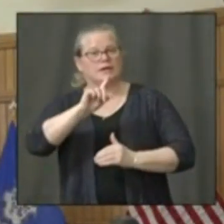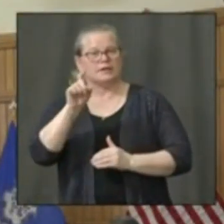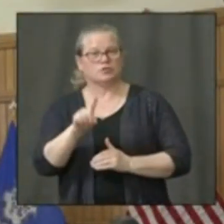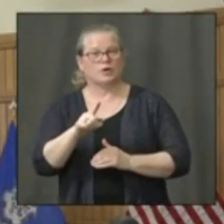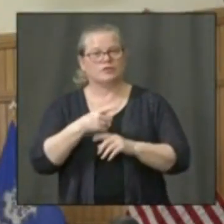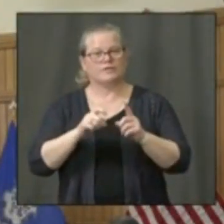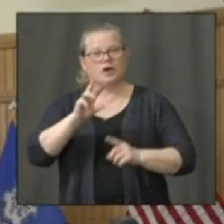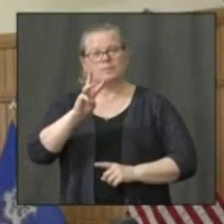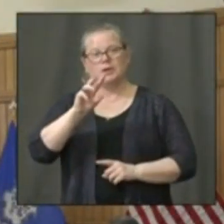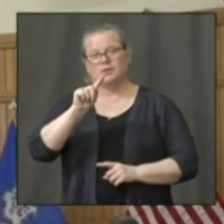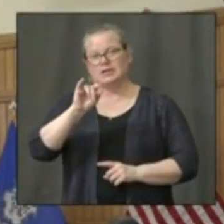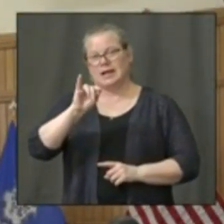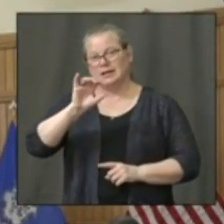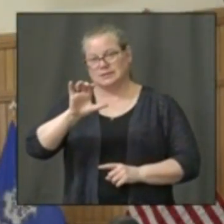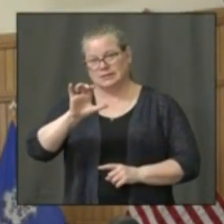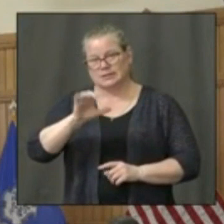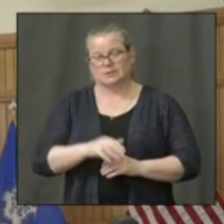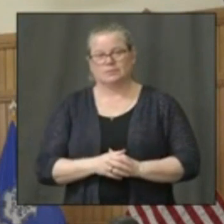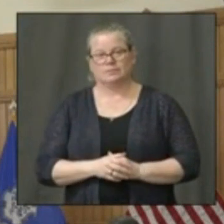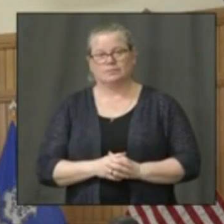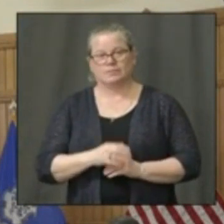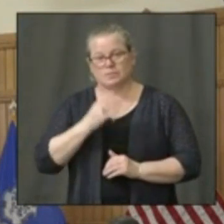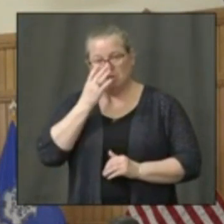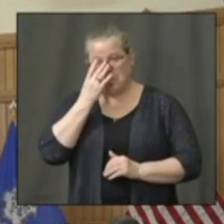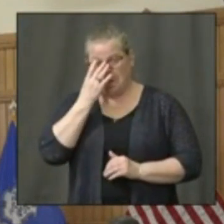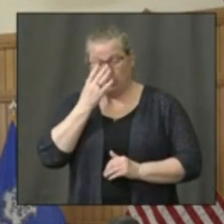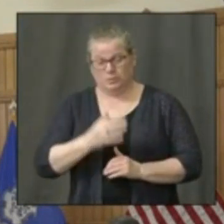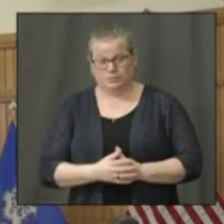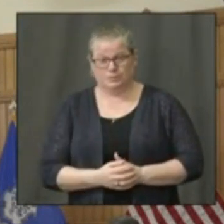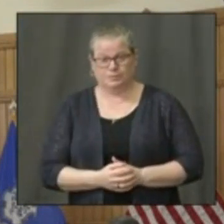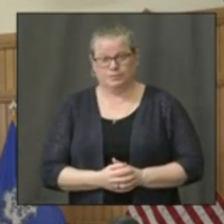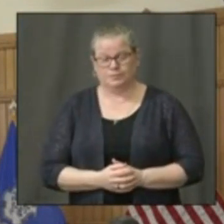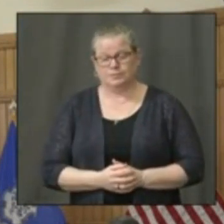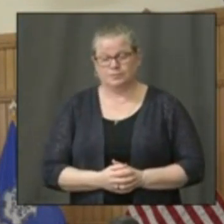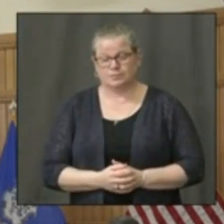from WTIC. Please unmute.